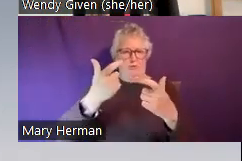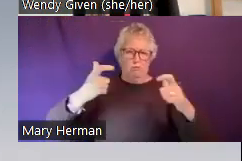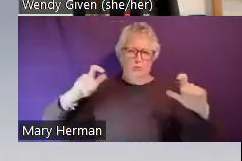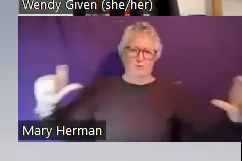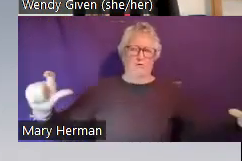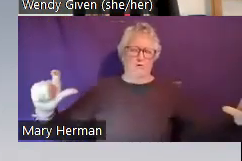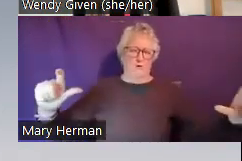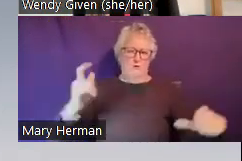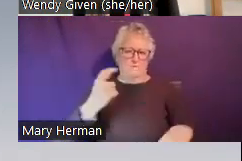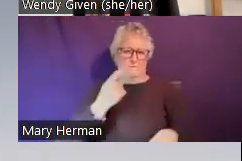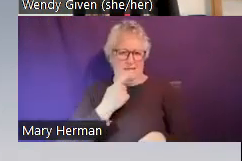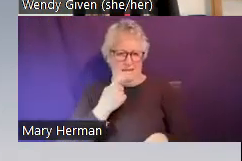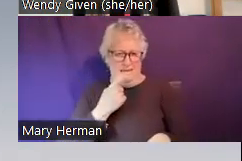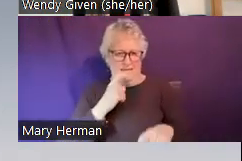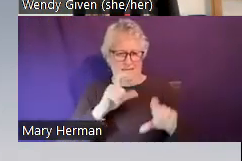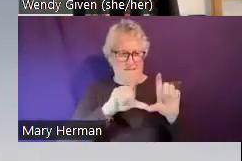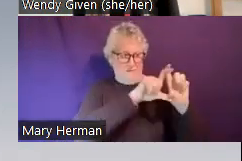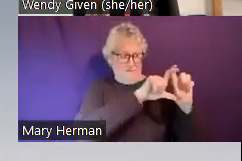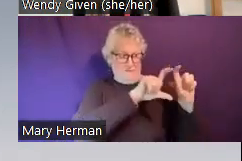the concourse connector.